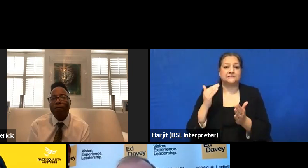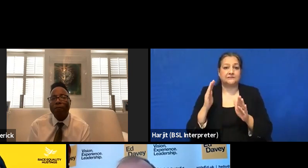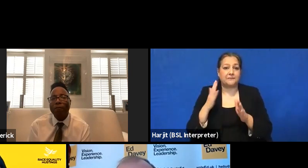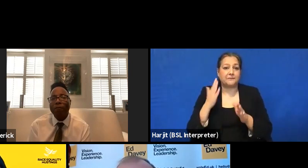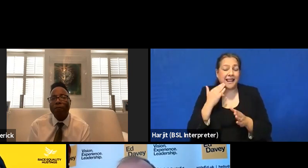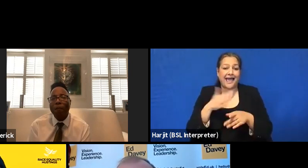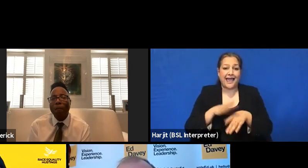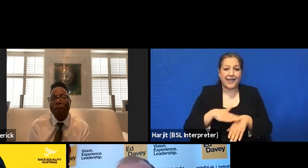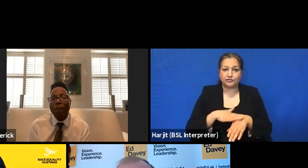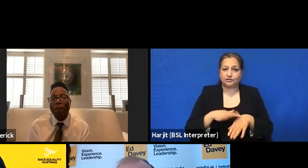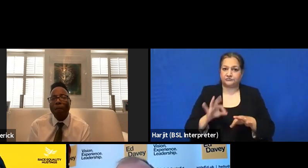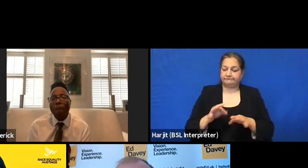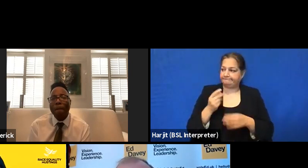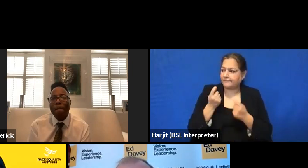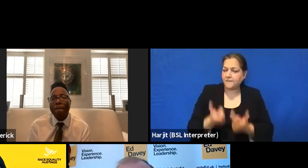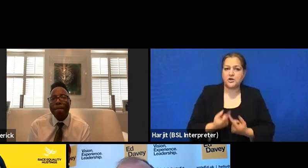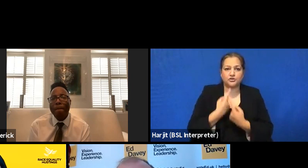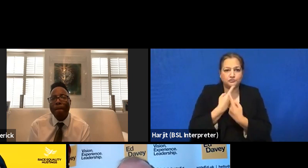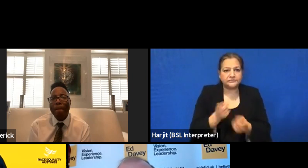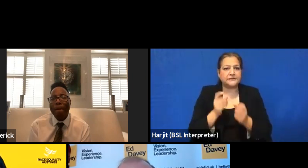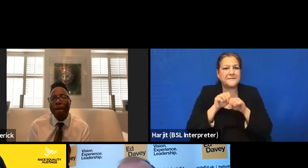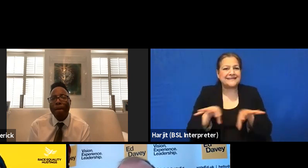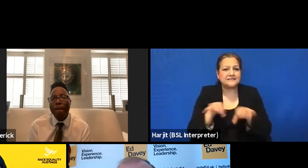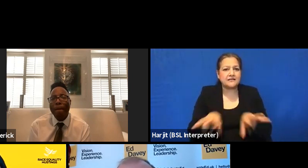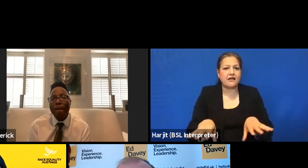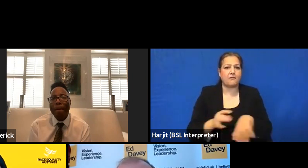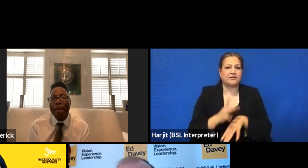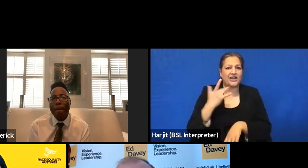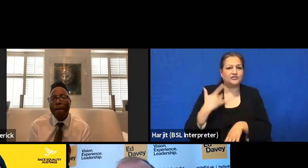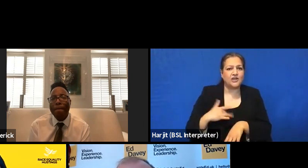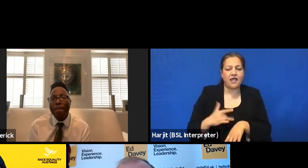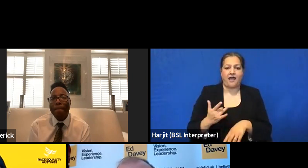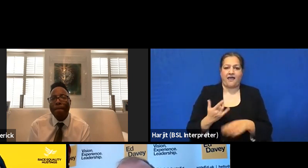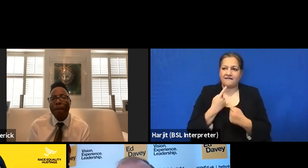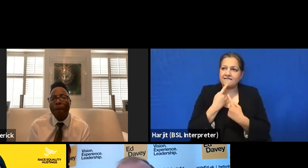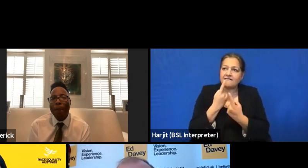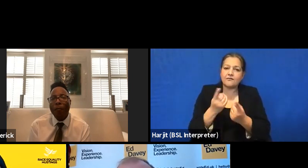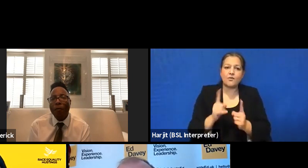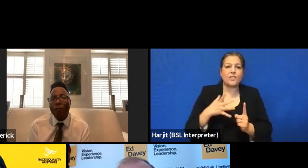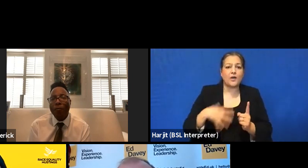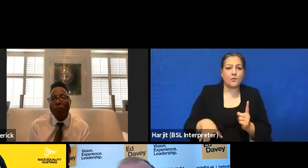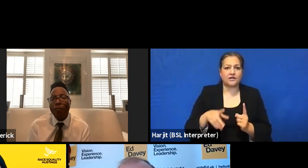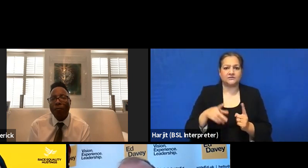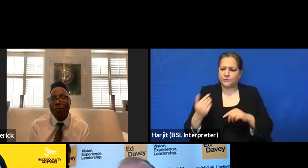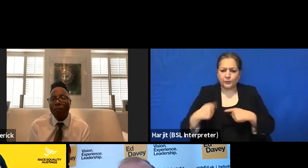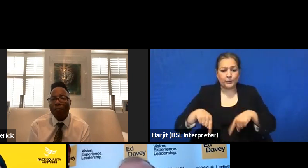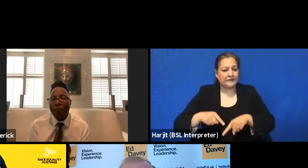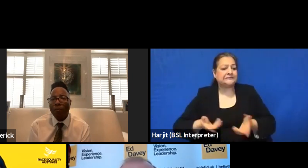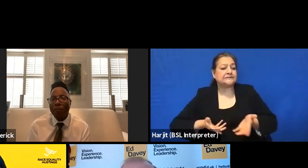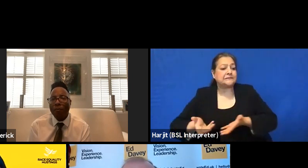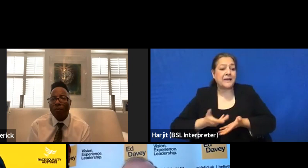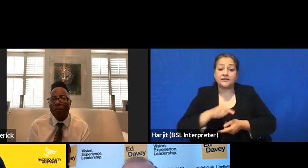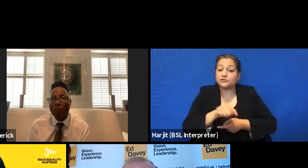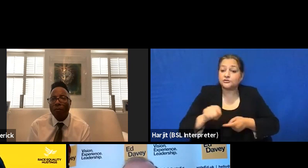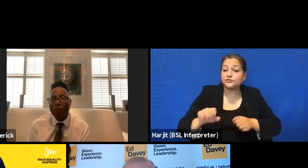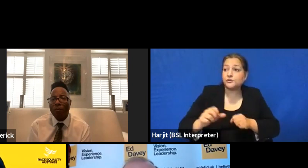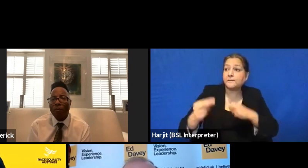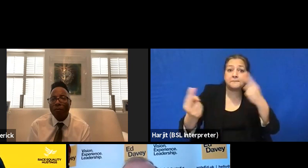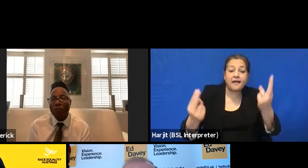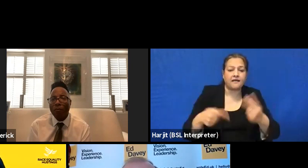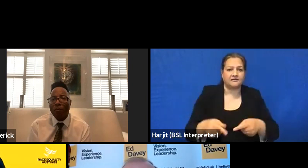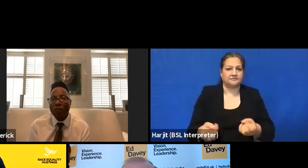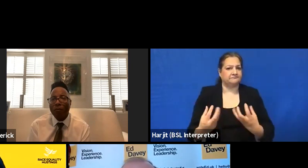our media, very little voice in our professional life while the debate was about whether they should be sent back or allowed to have an